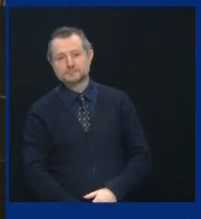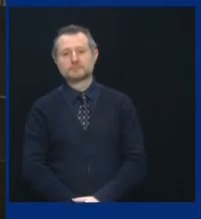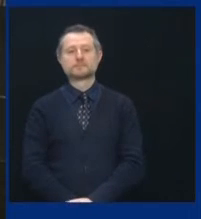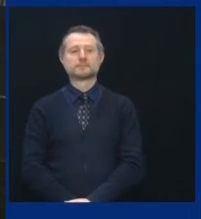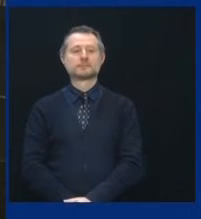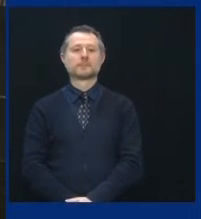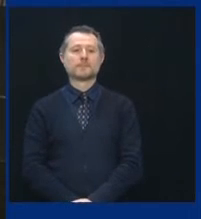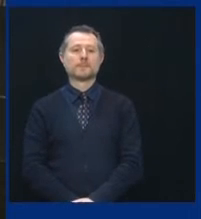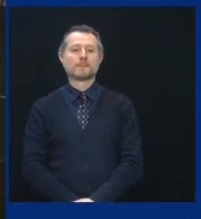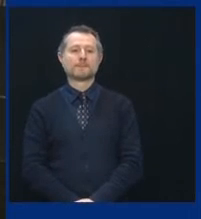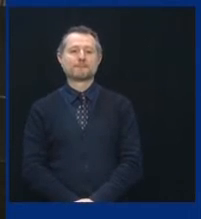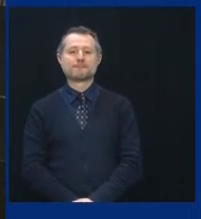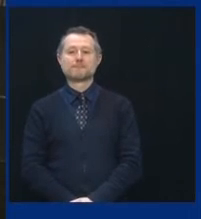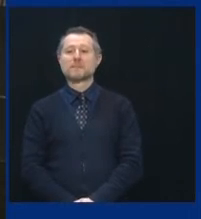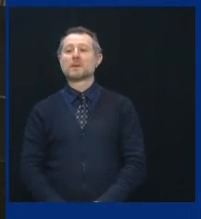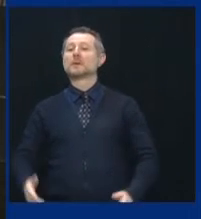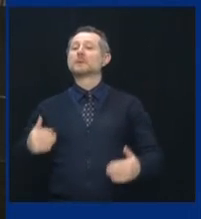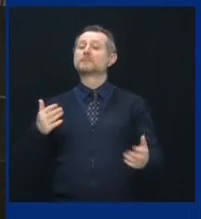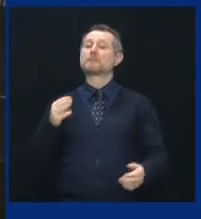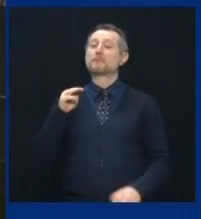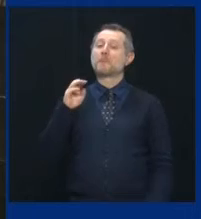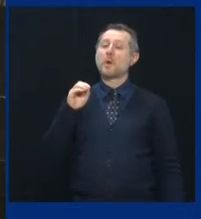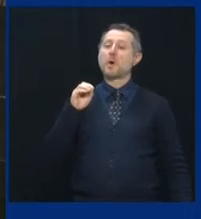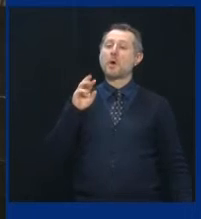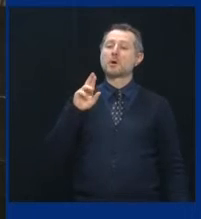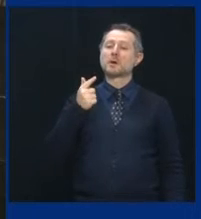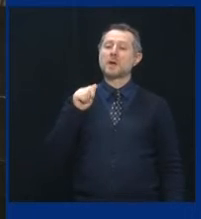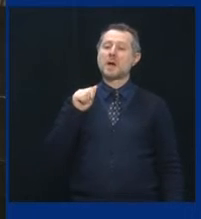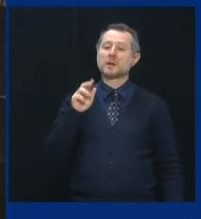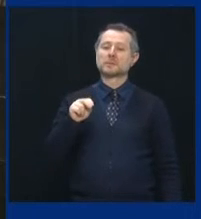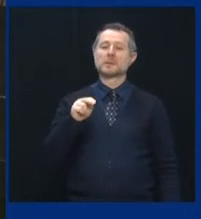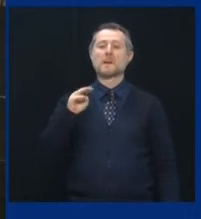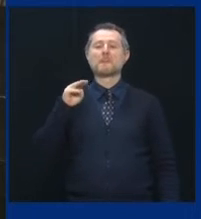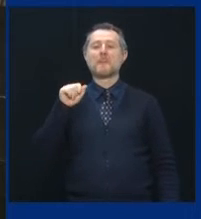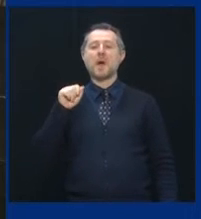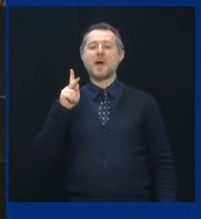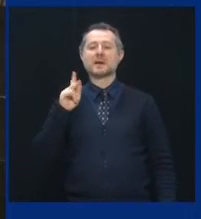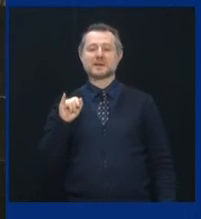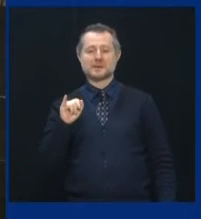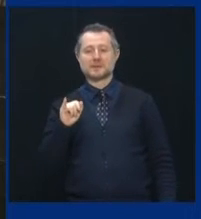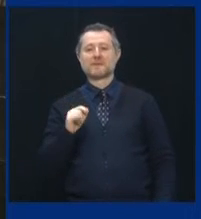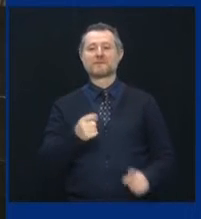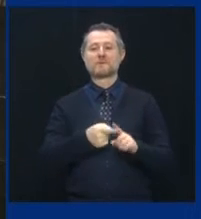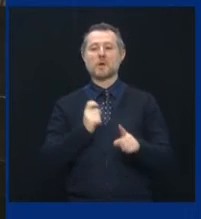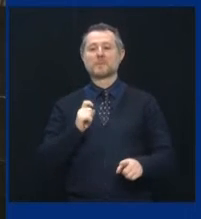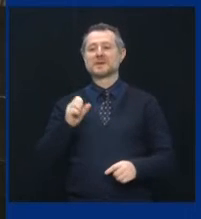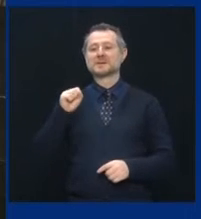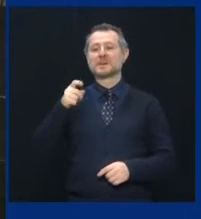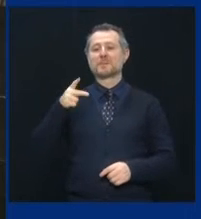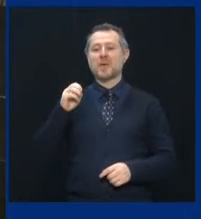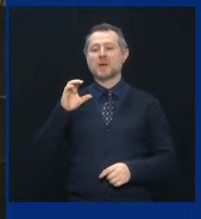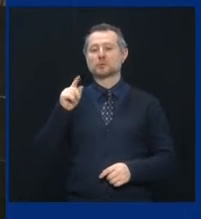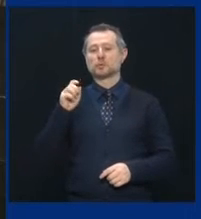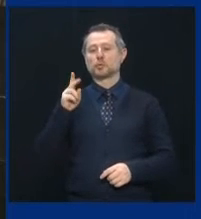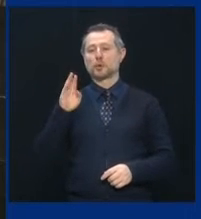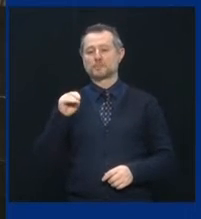Governor, your next question comes from Morgan Mackay from Spectrum News. Morgan, your line is now open. Please unmute your microphone.